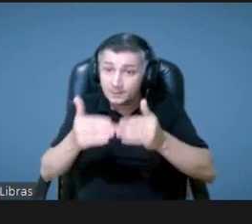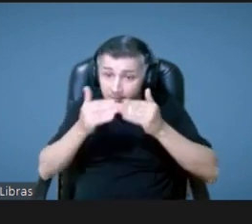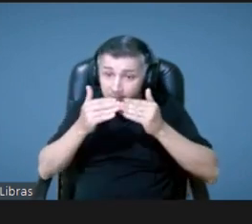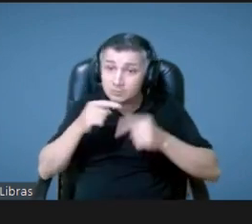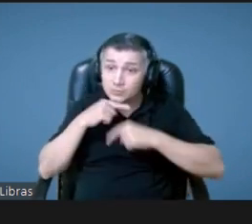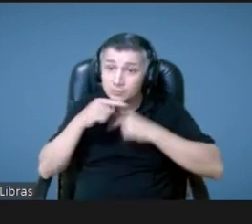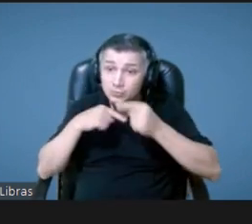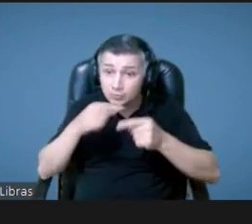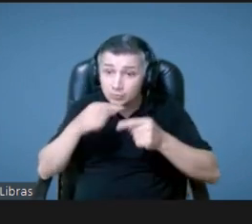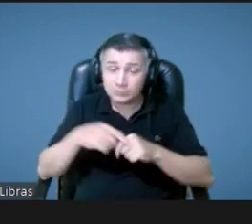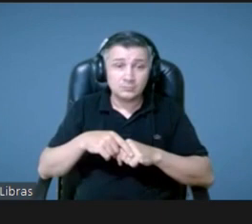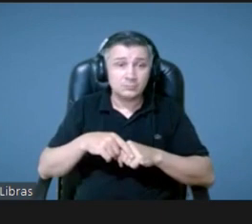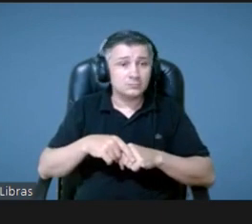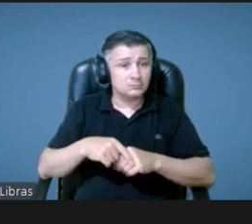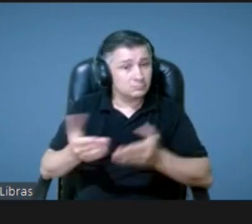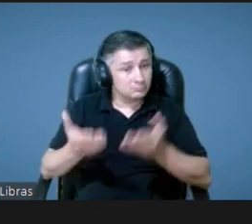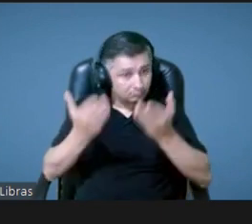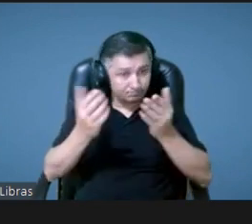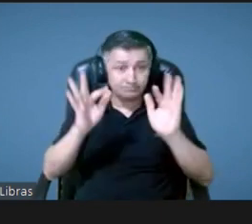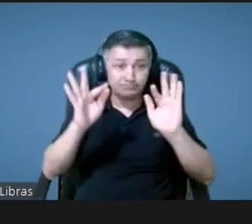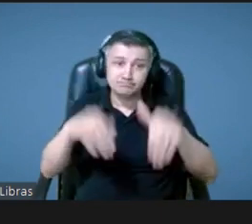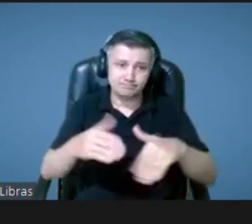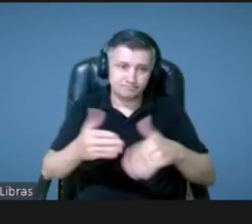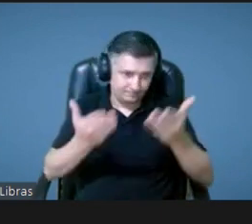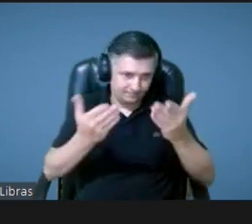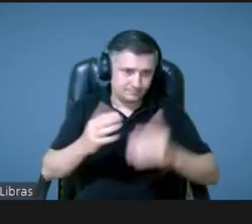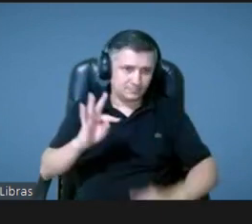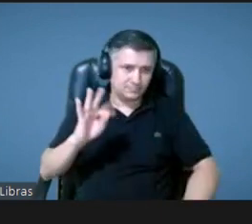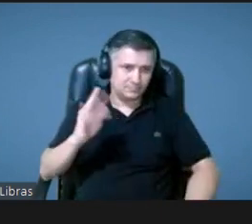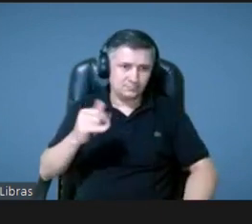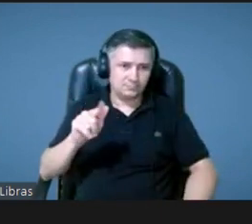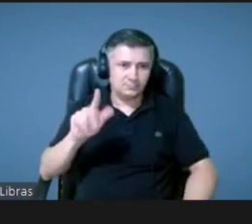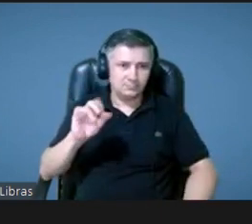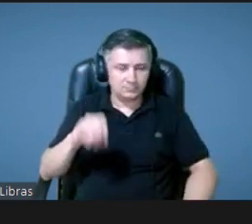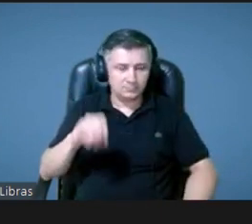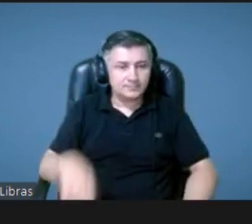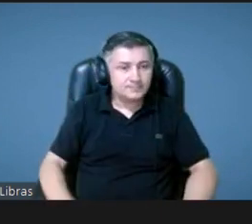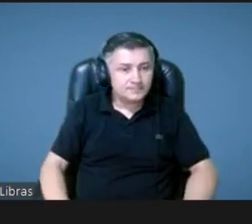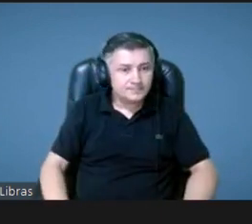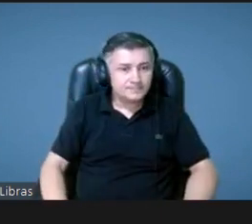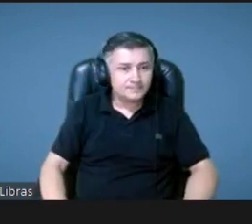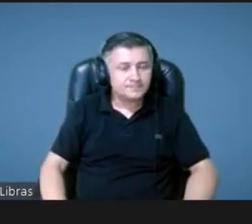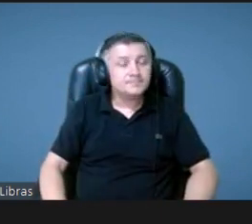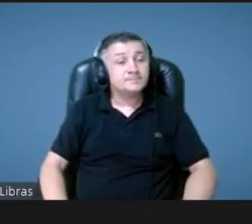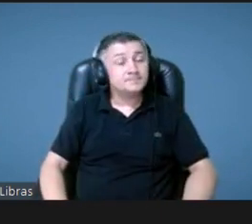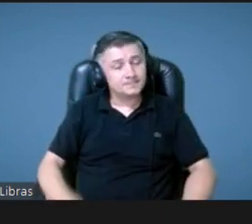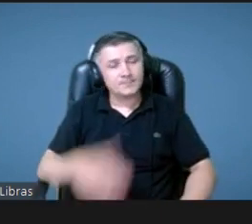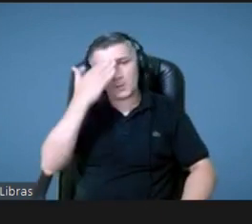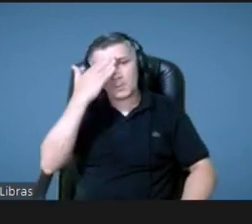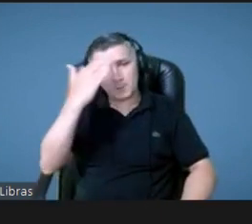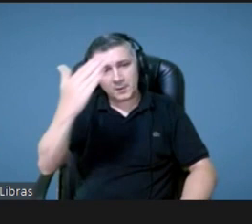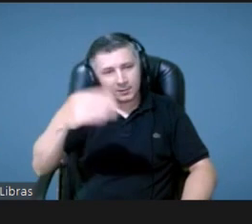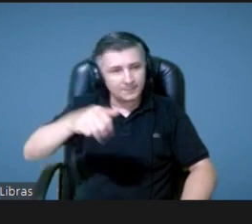send us an email. And now I turn the floor over to you, Tiago,